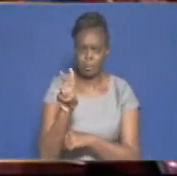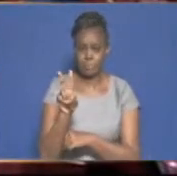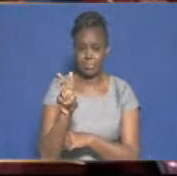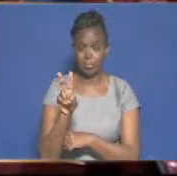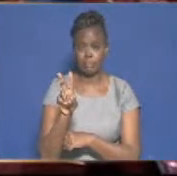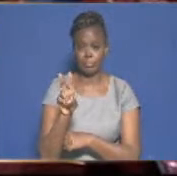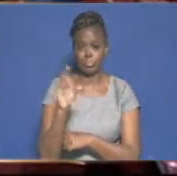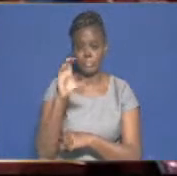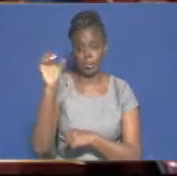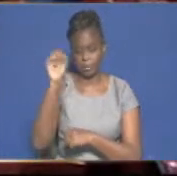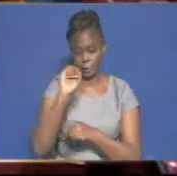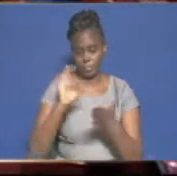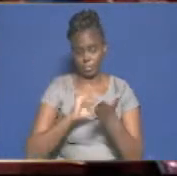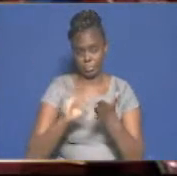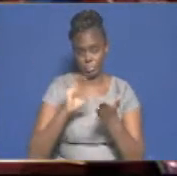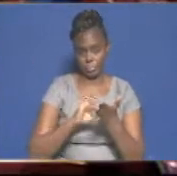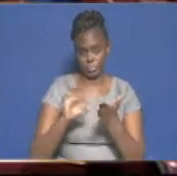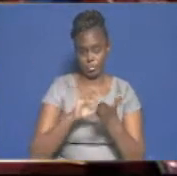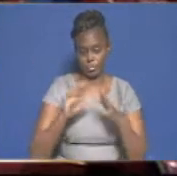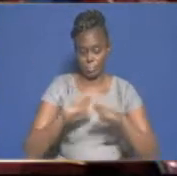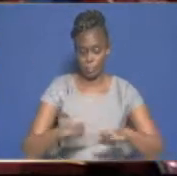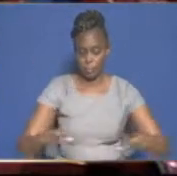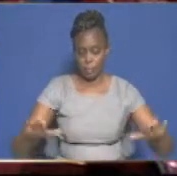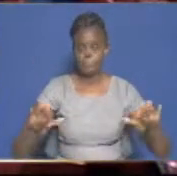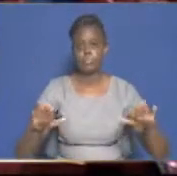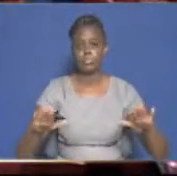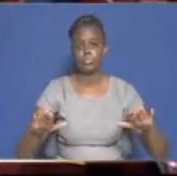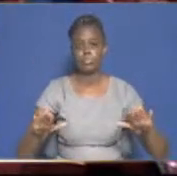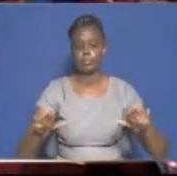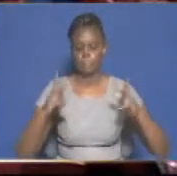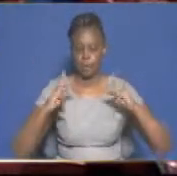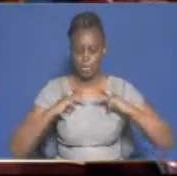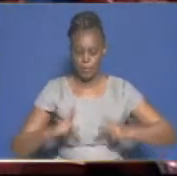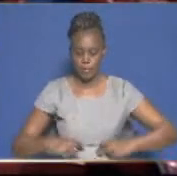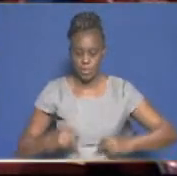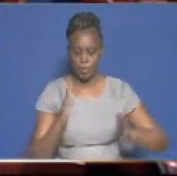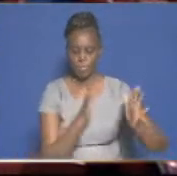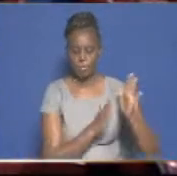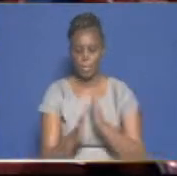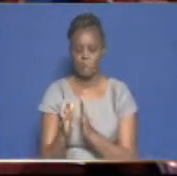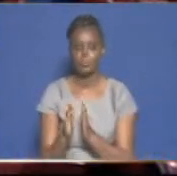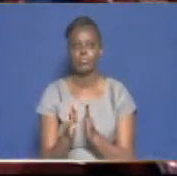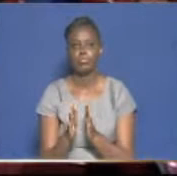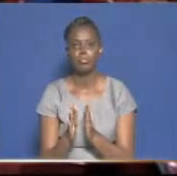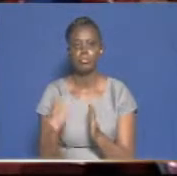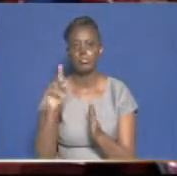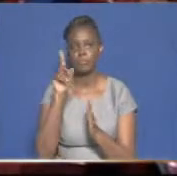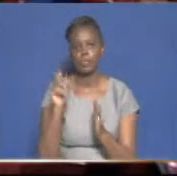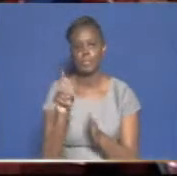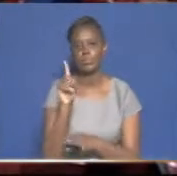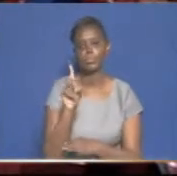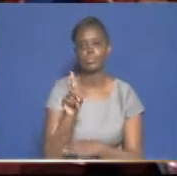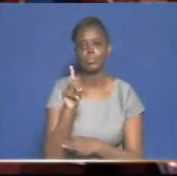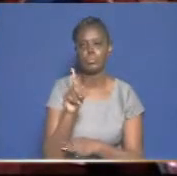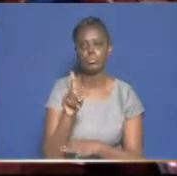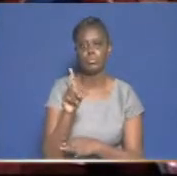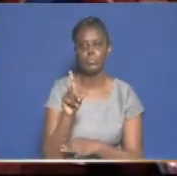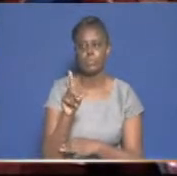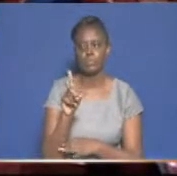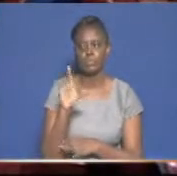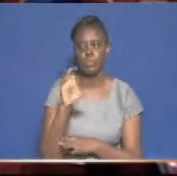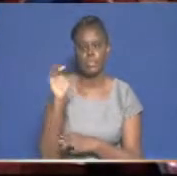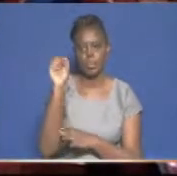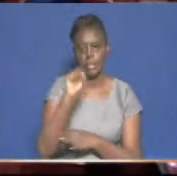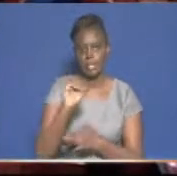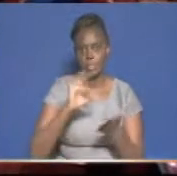2021 to the Cabinet Secretary for Land and Physical Planning. Question one. Could the